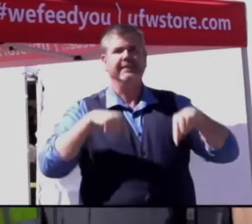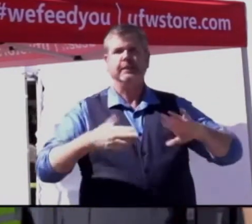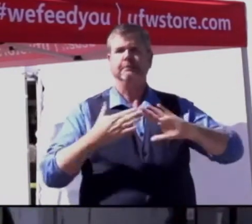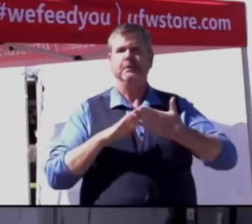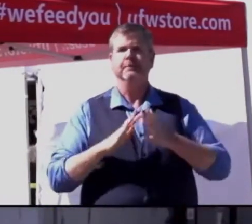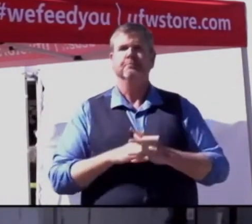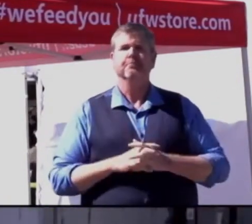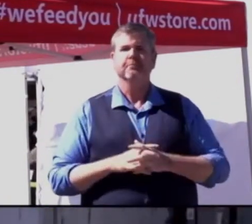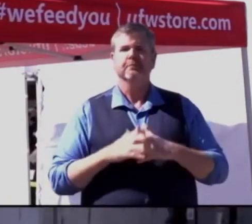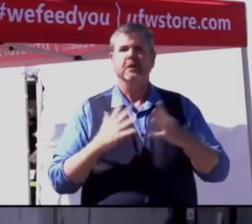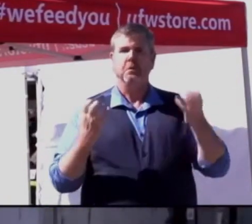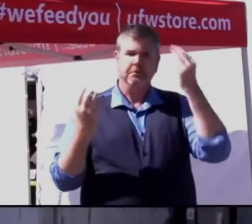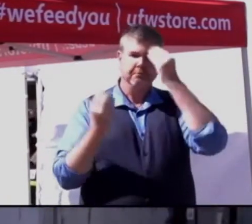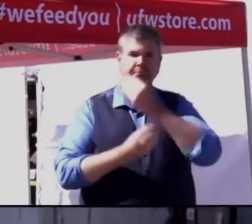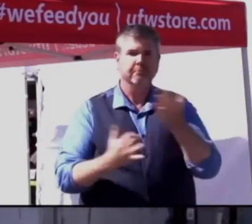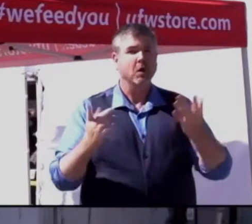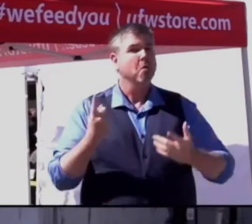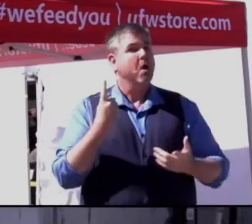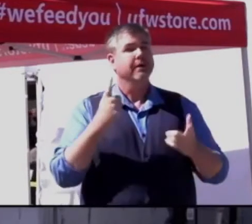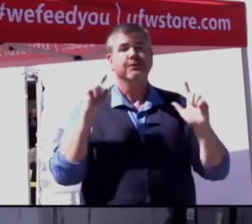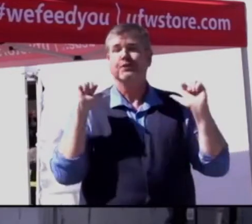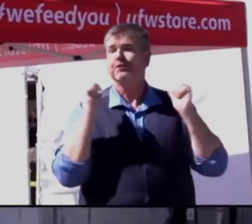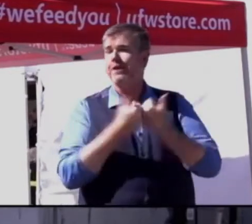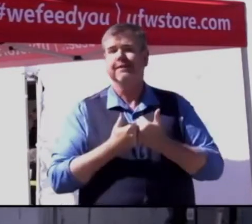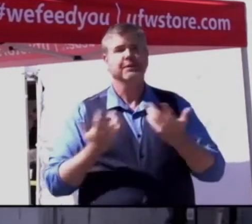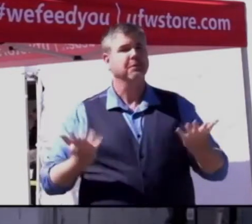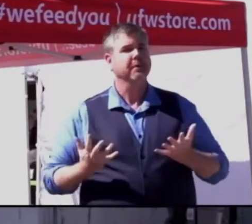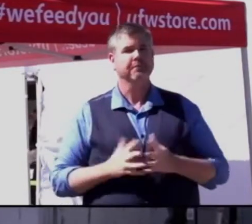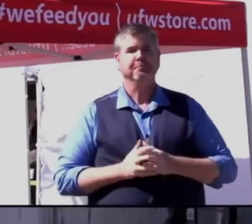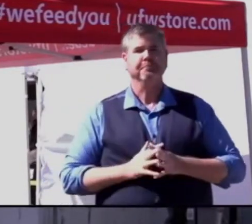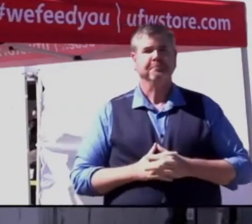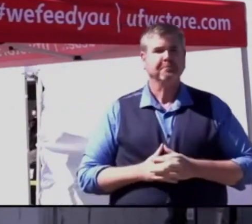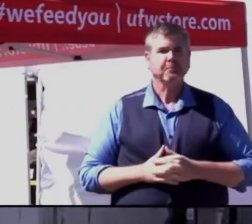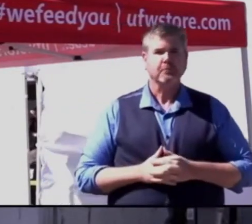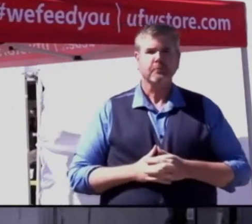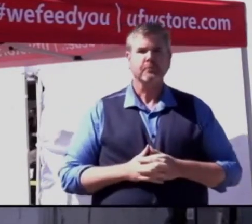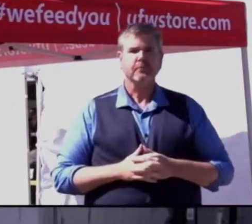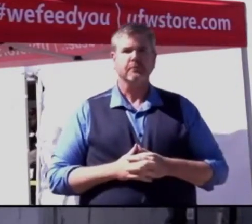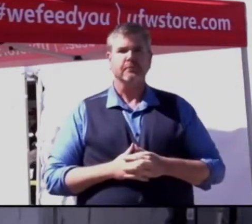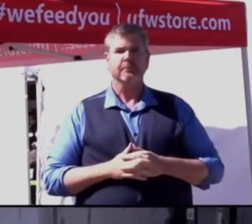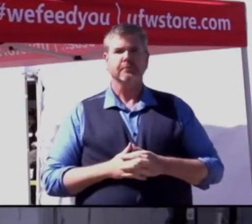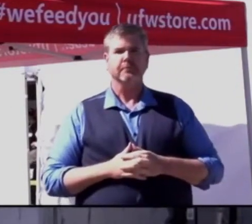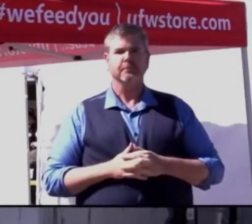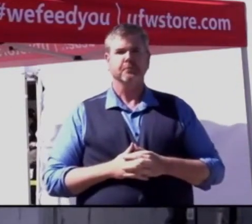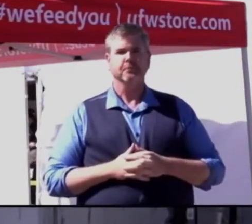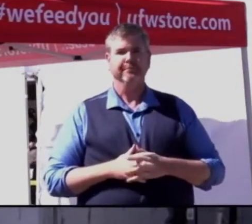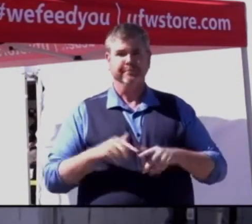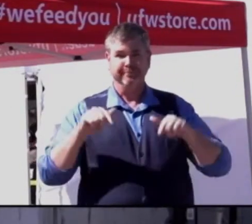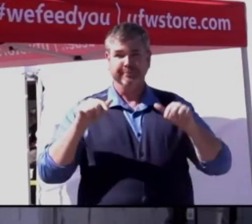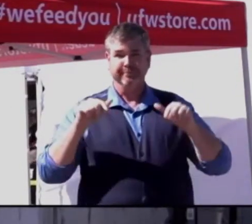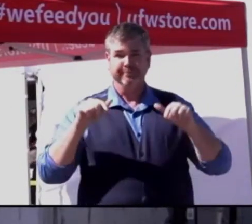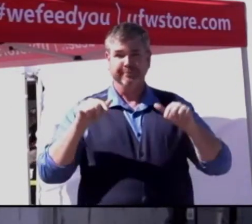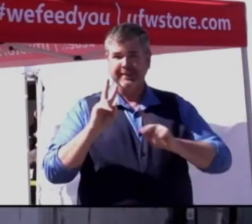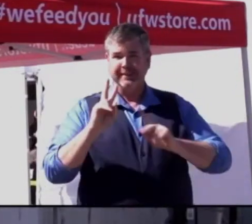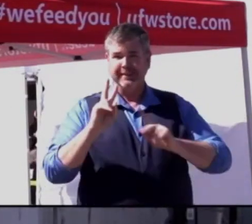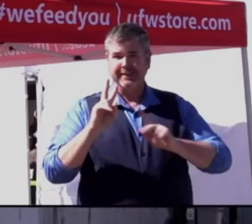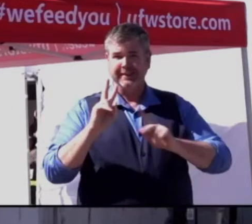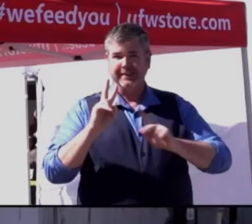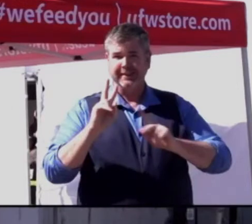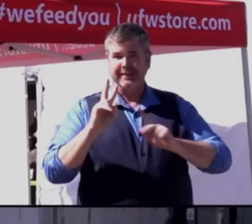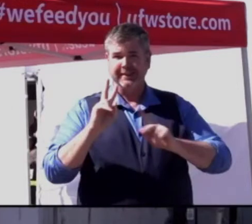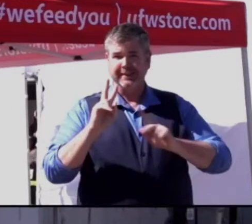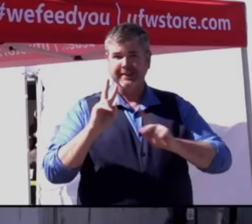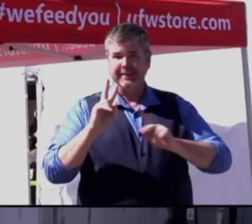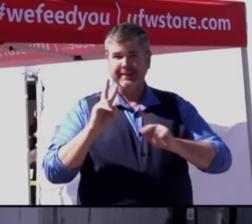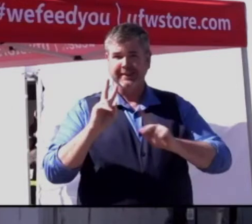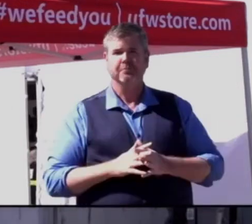the challenges we have to get deep into our communities is we need to do place-based vaccination like this. We need to go door to door. We need to